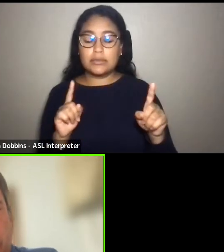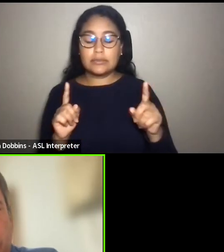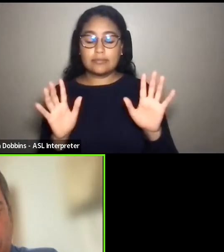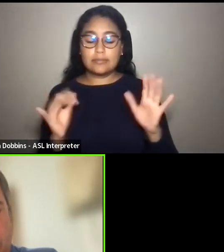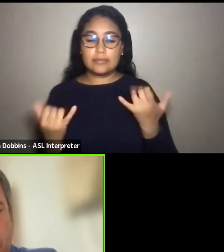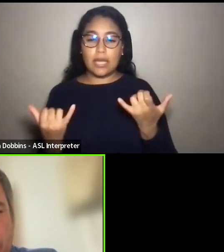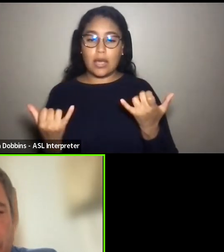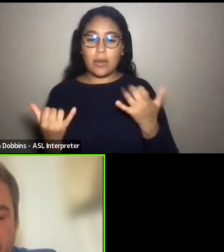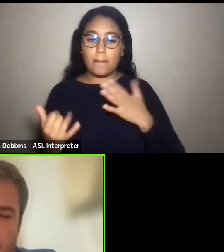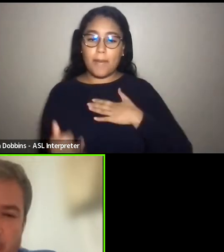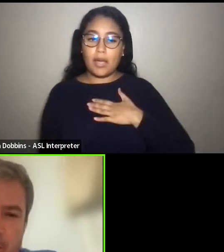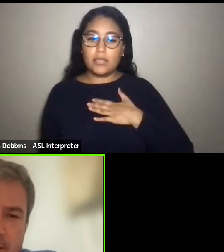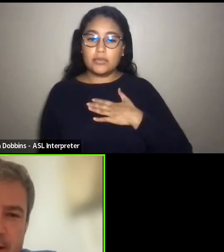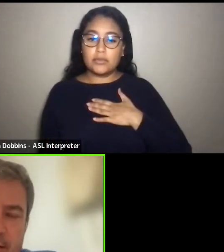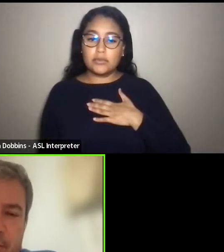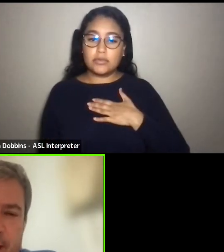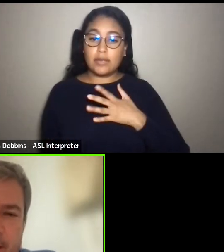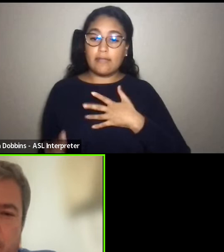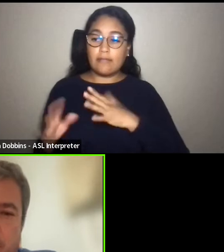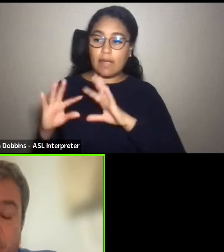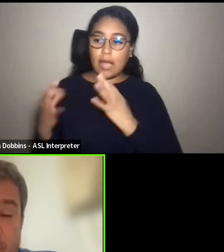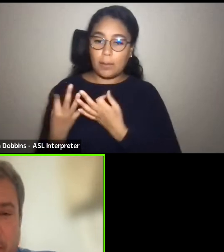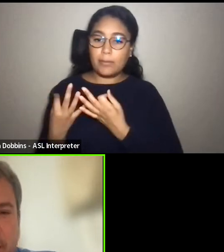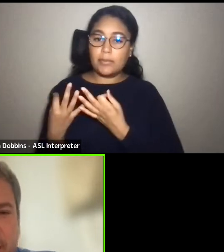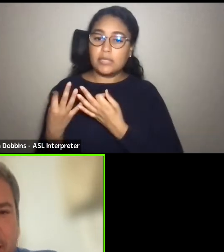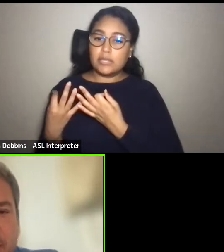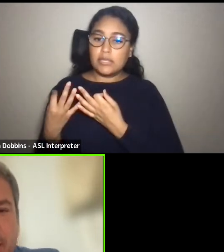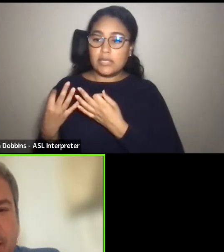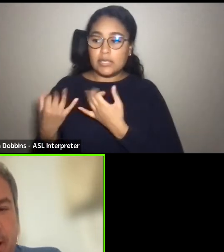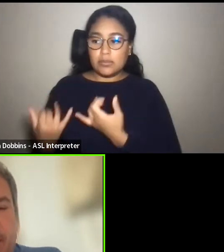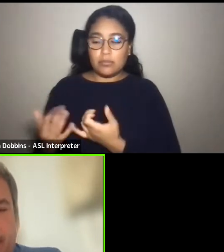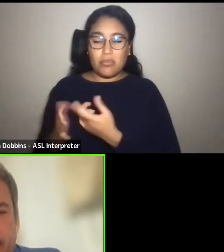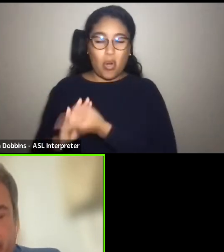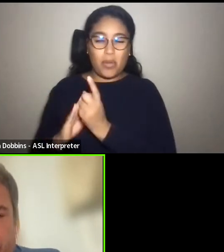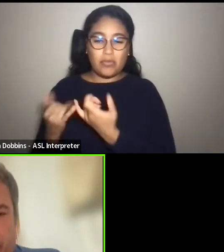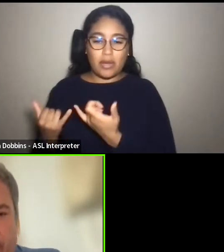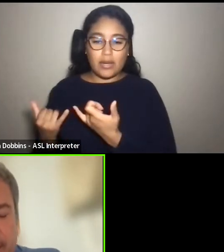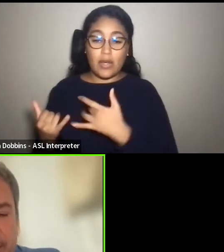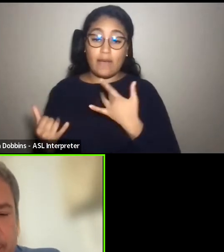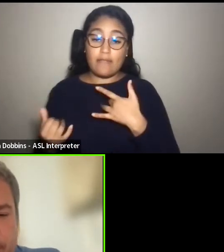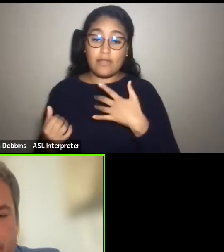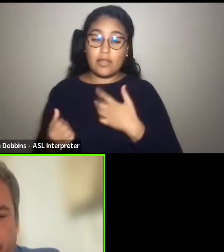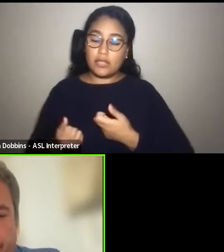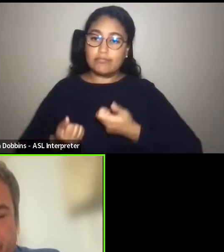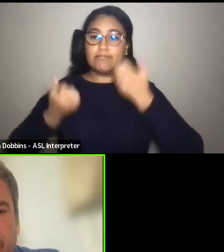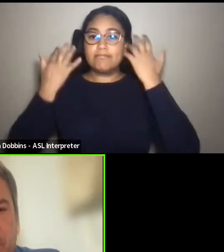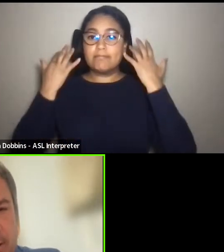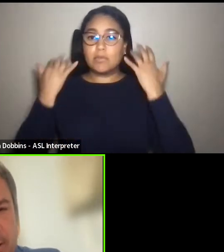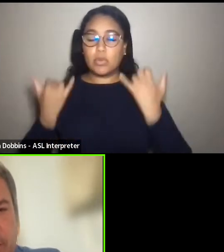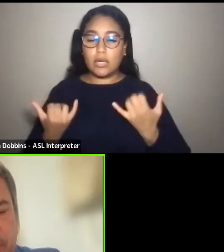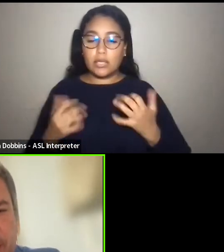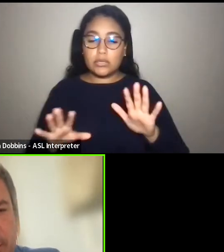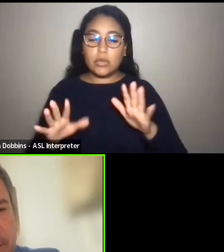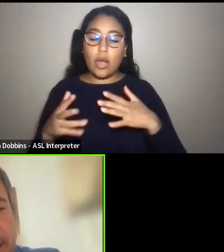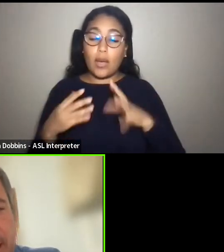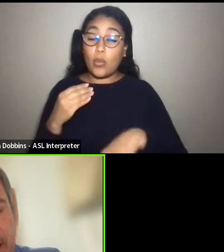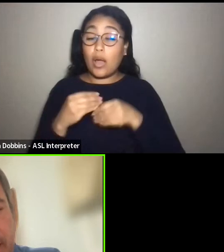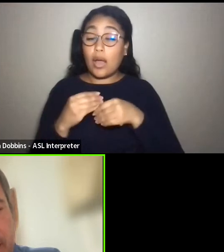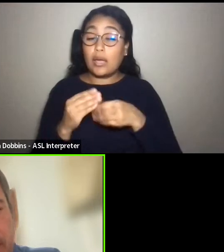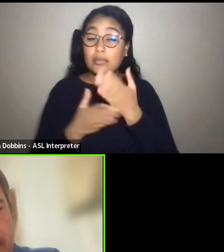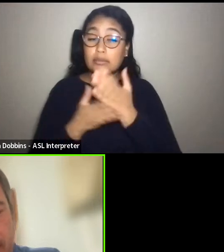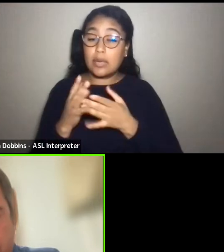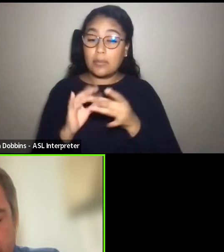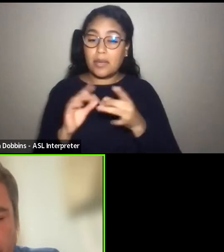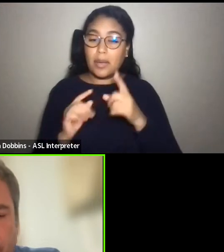unfortunately, I'm going through my own family stuff, and I'm really dealing with a lot. So I am going to say a few things because I